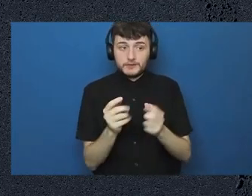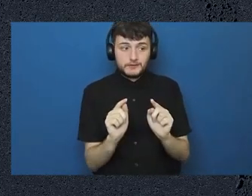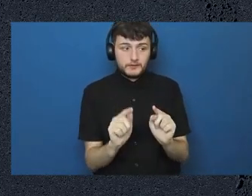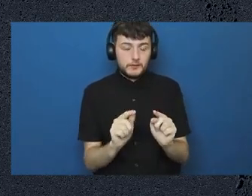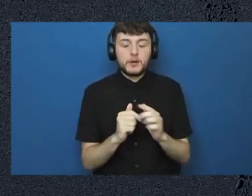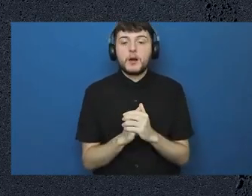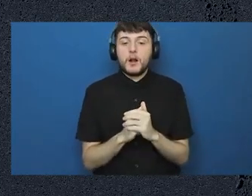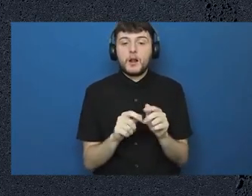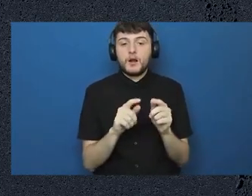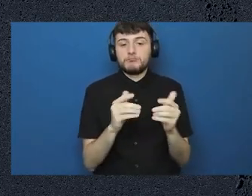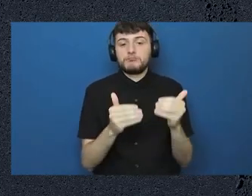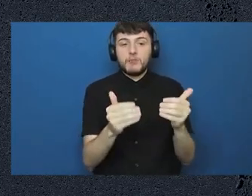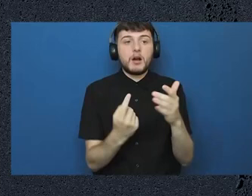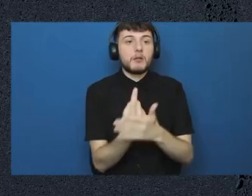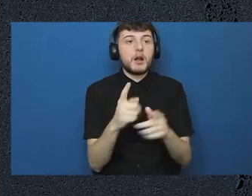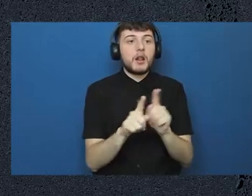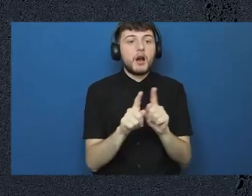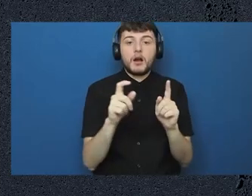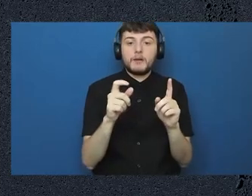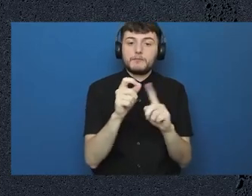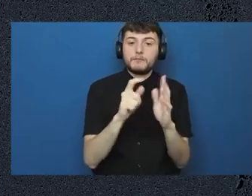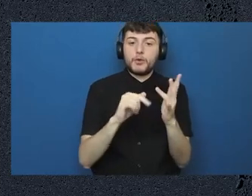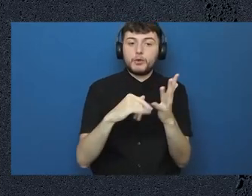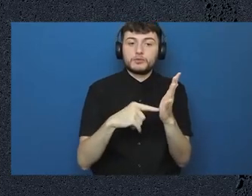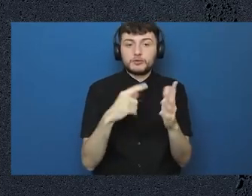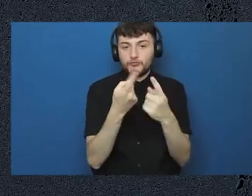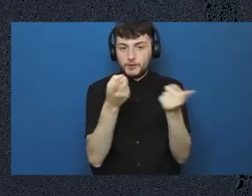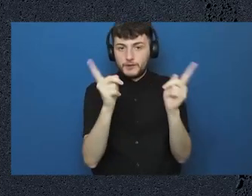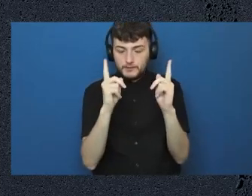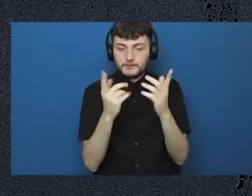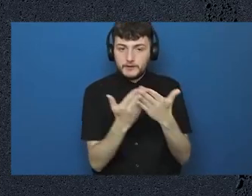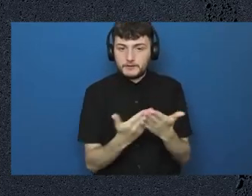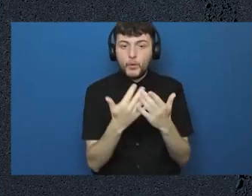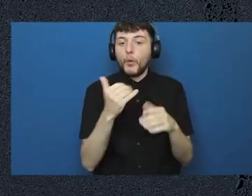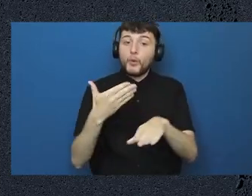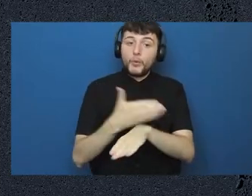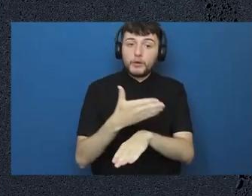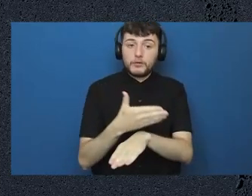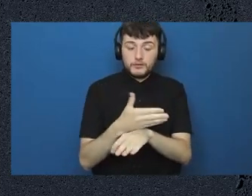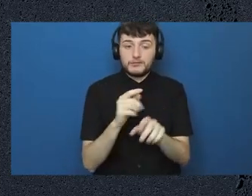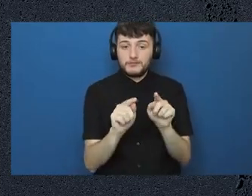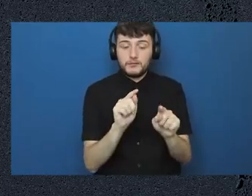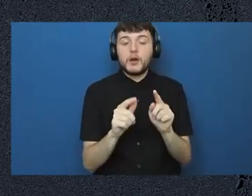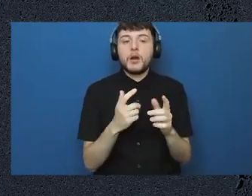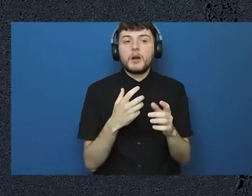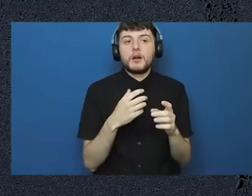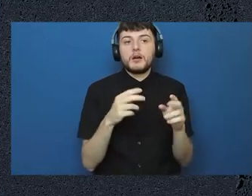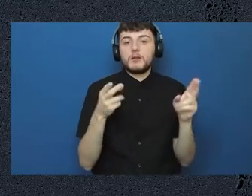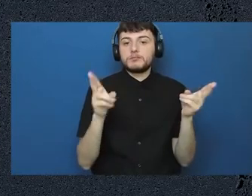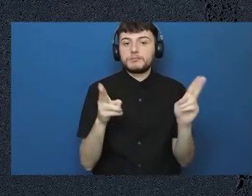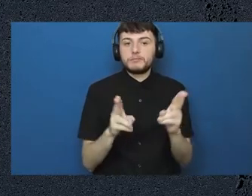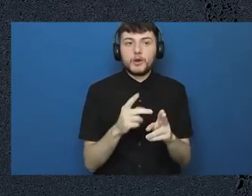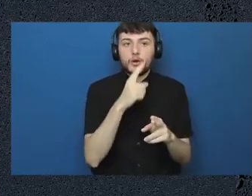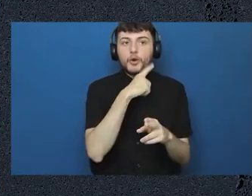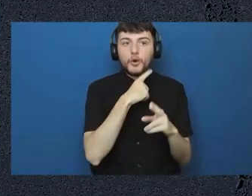things like, you know, postgraduate studies or into the workplace, that then more and more girls start, there's more holes